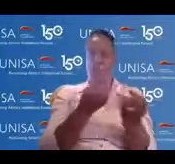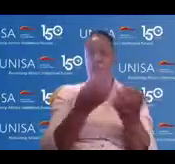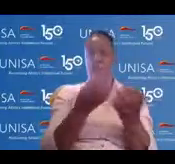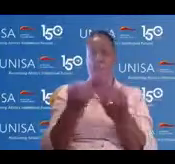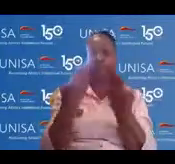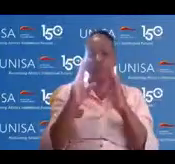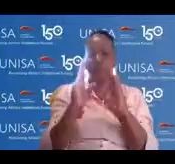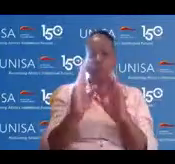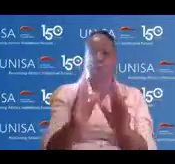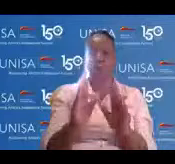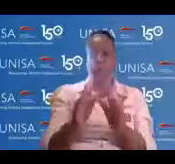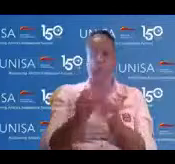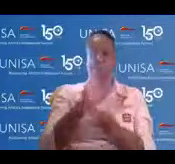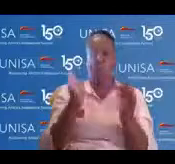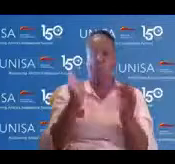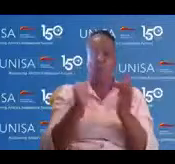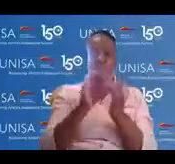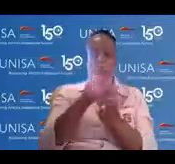Thanks.